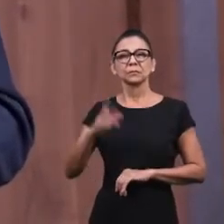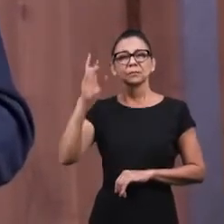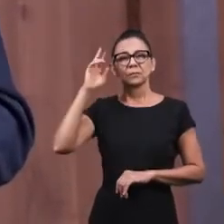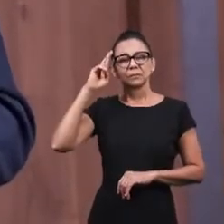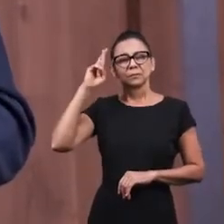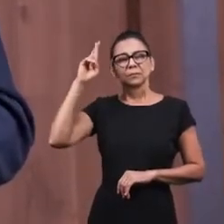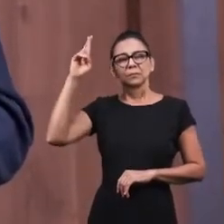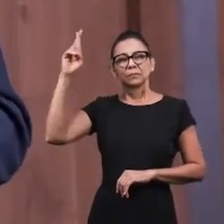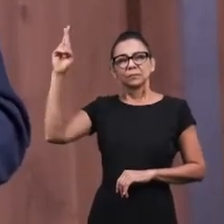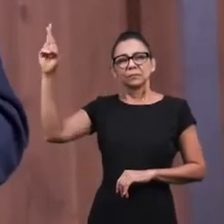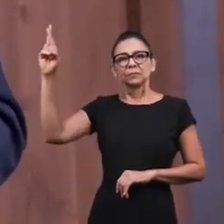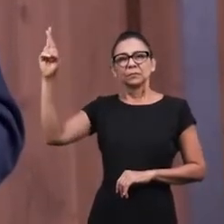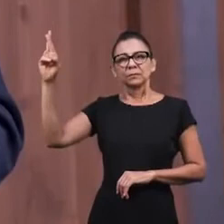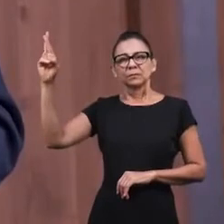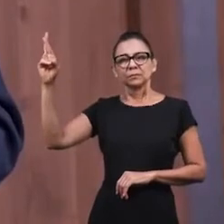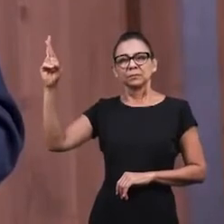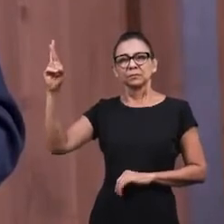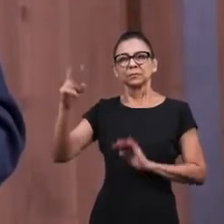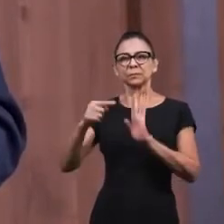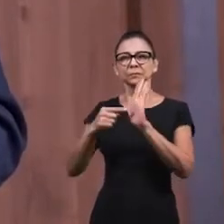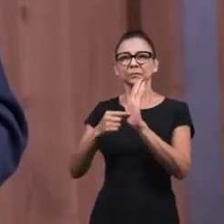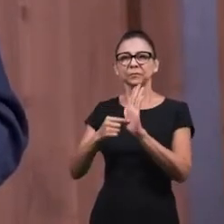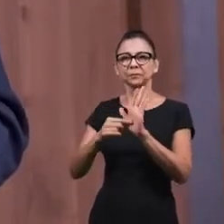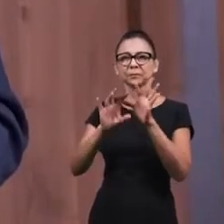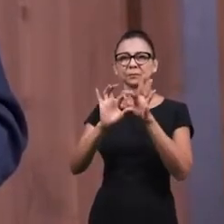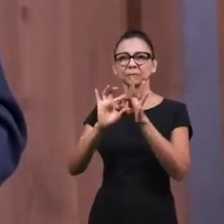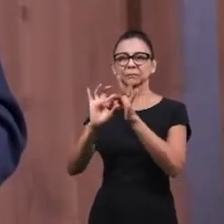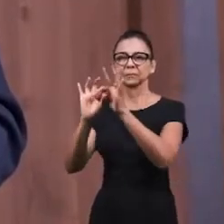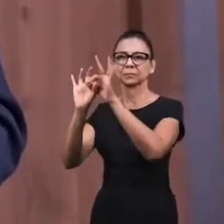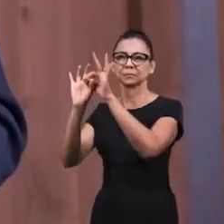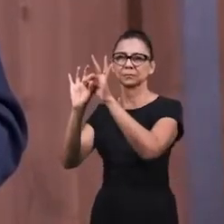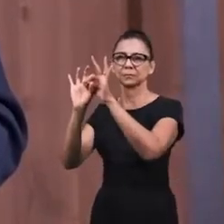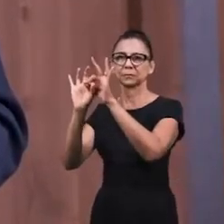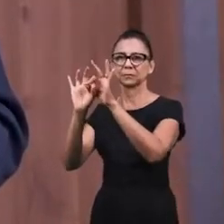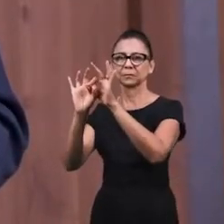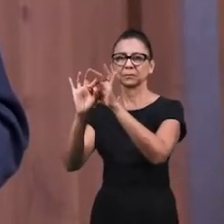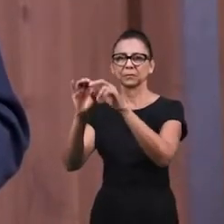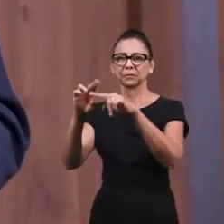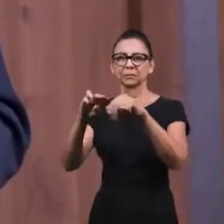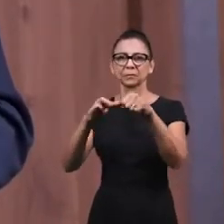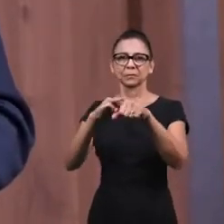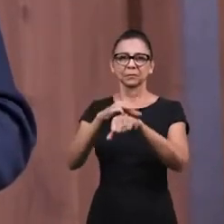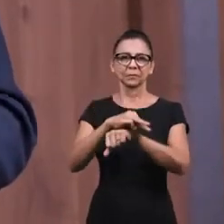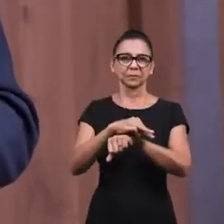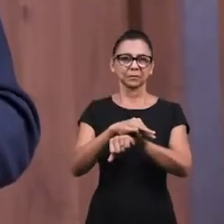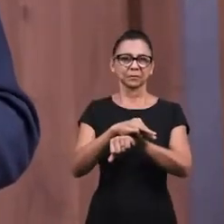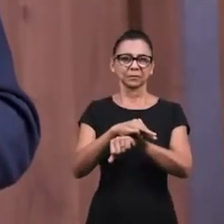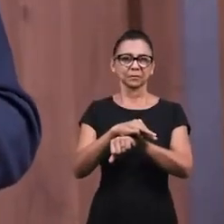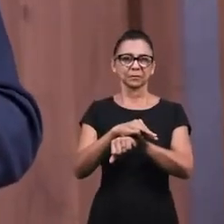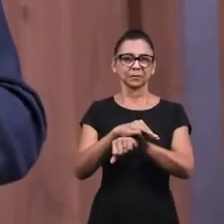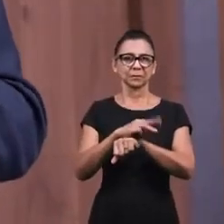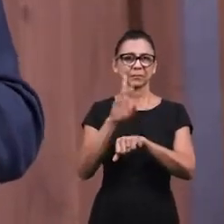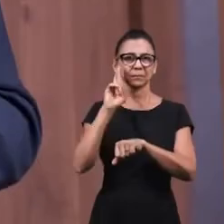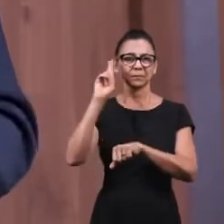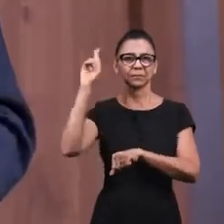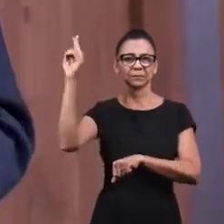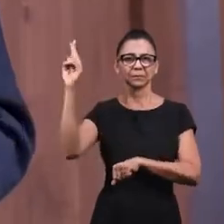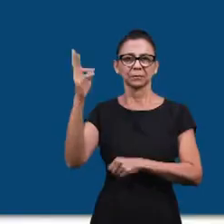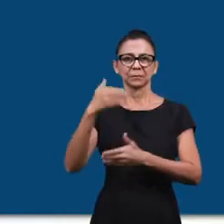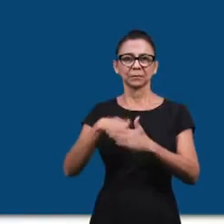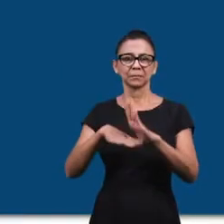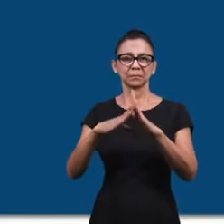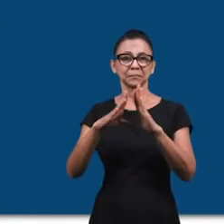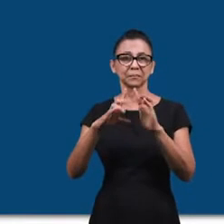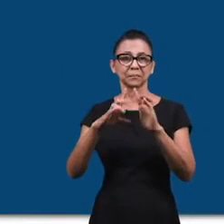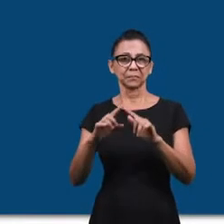Lord allows us to hear and brings us closer in fellowship with the Lord through the ministry of the Lord in the lives of the